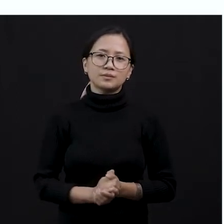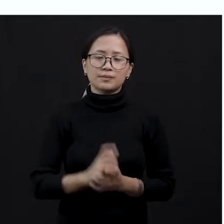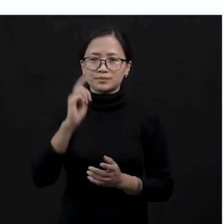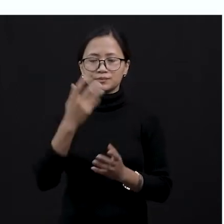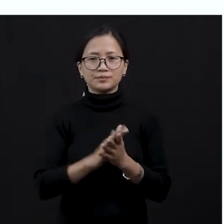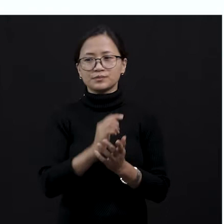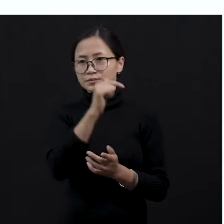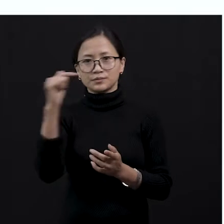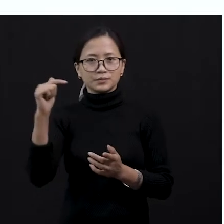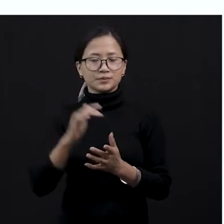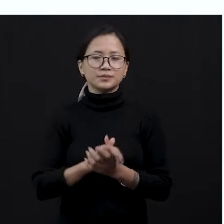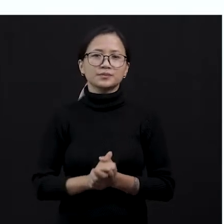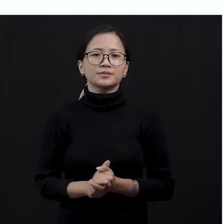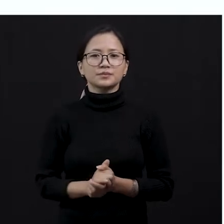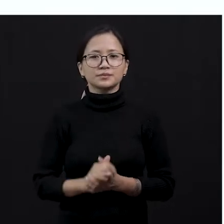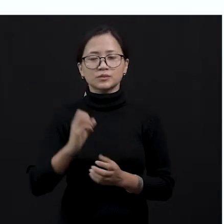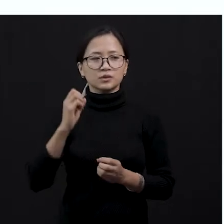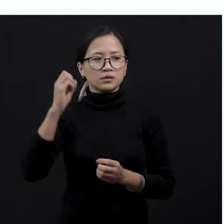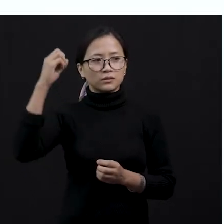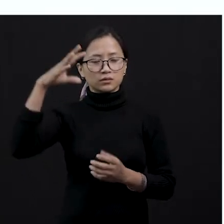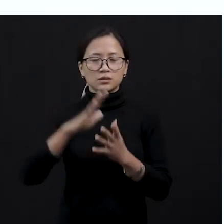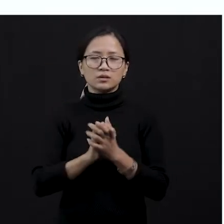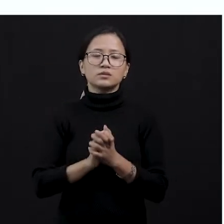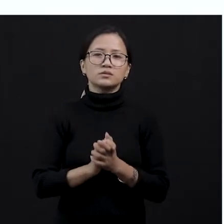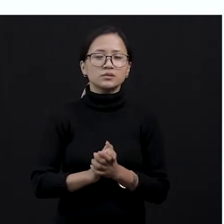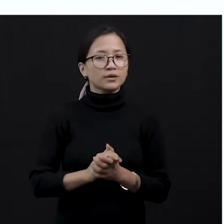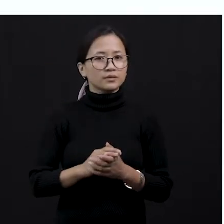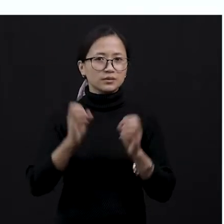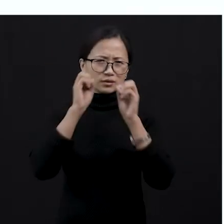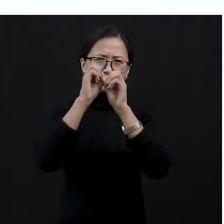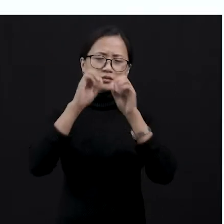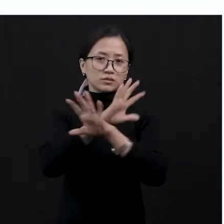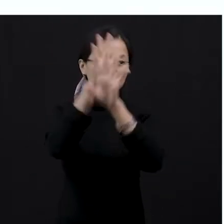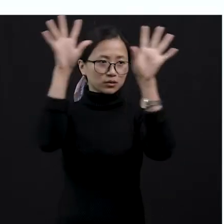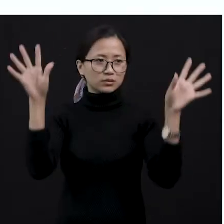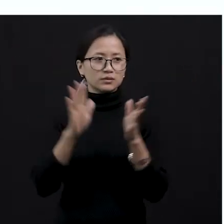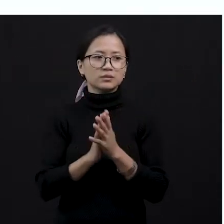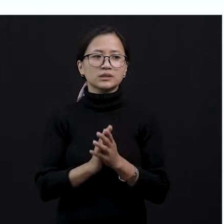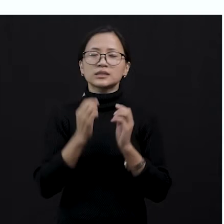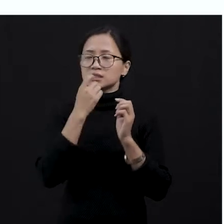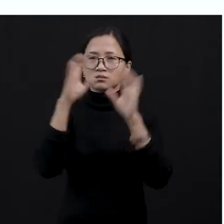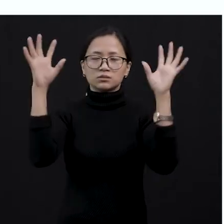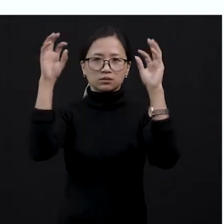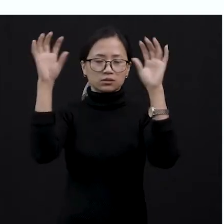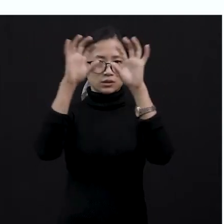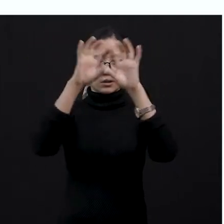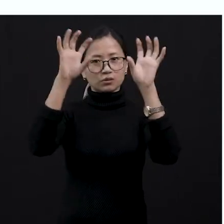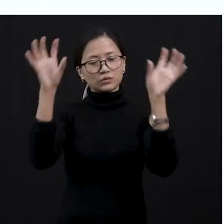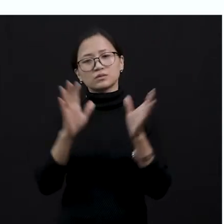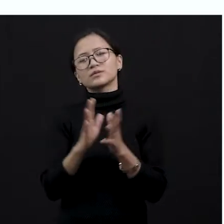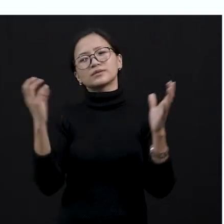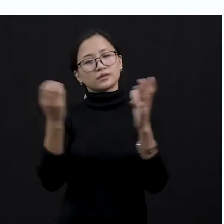line. So, sun shines and clouds gather at day. That means during the day the